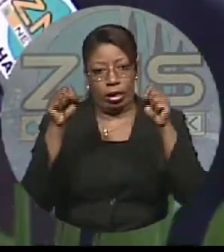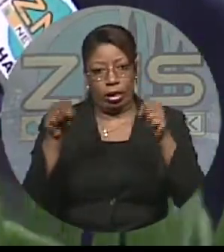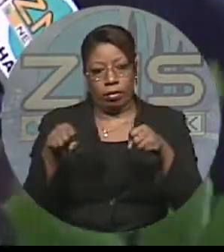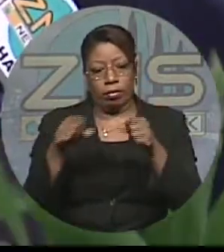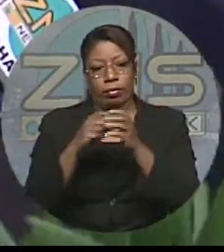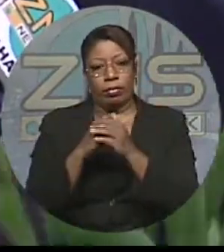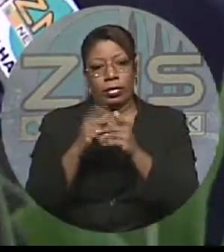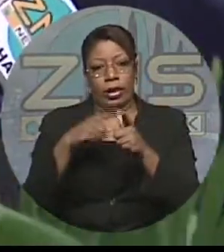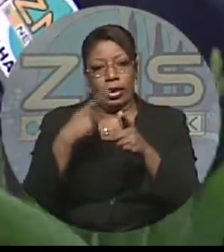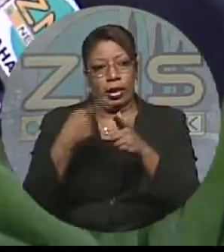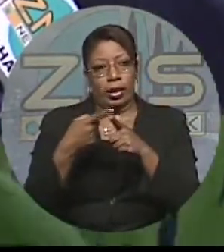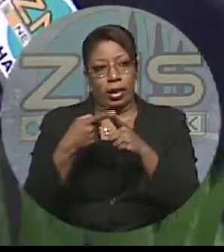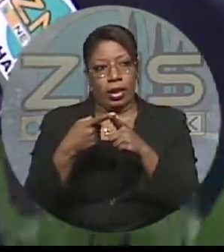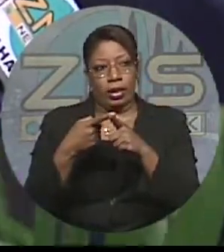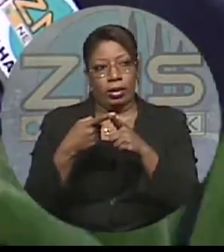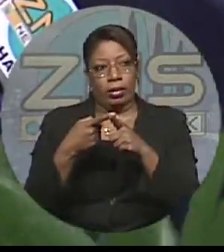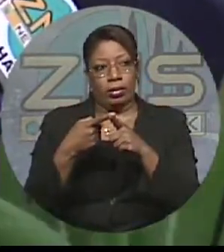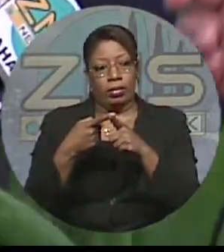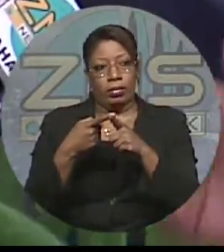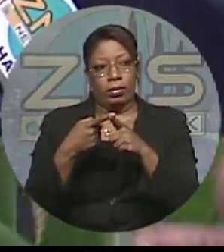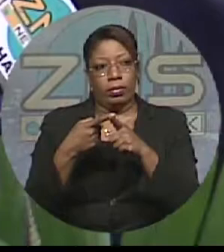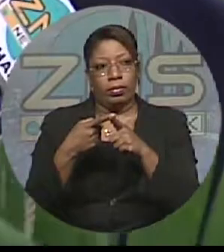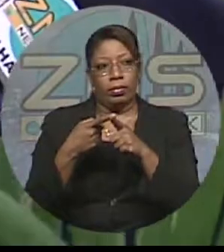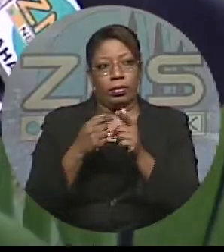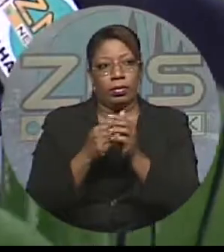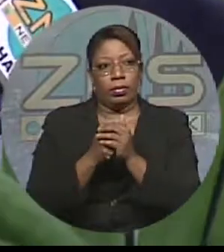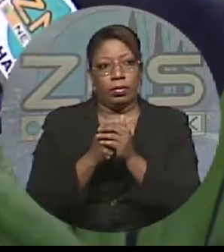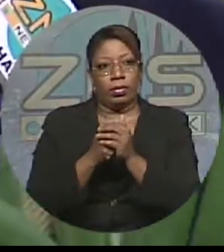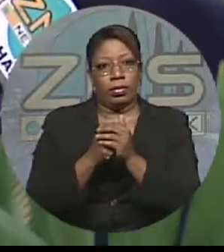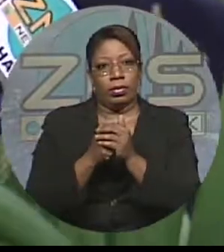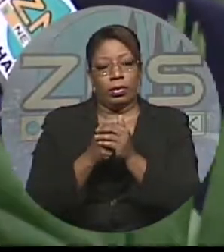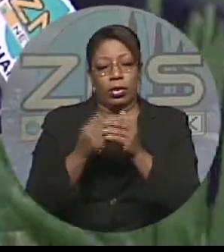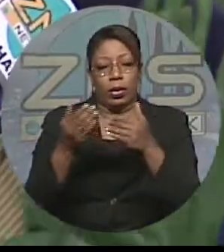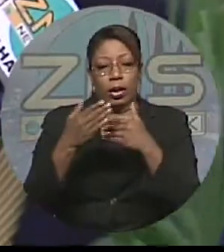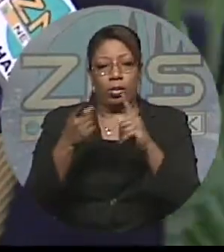we come to your product,